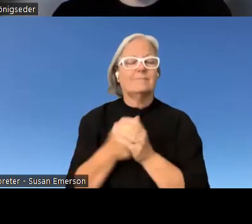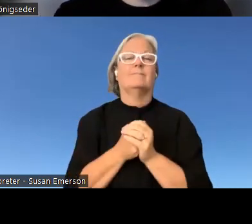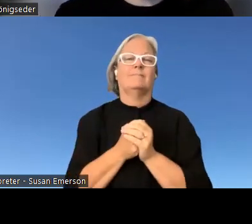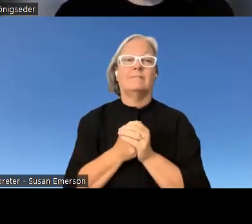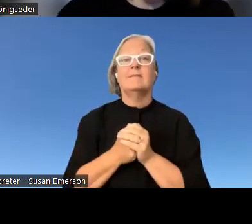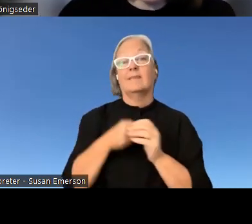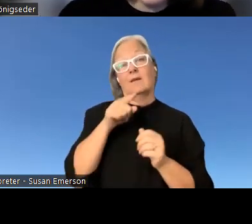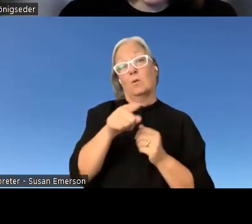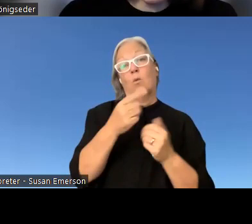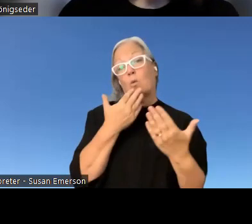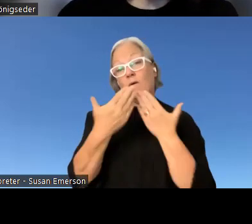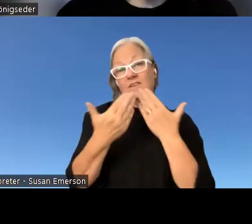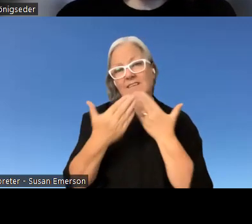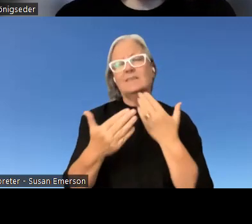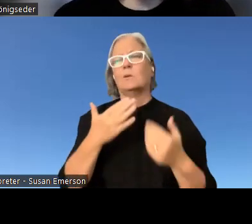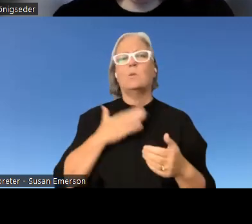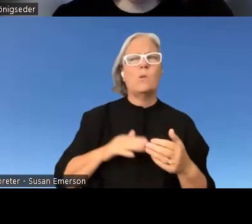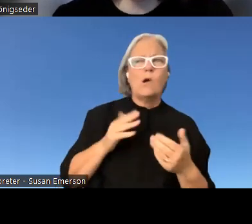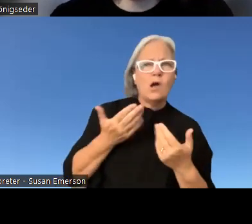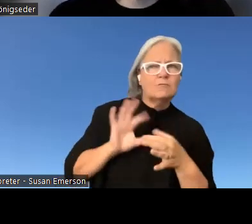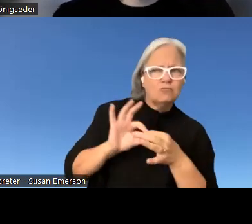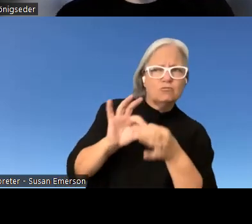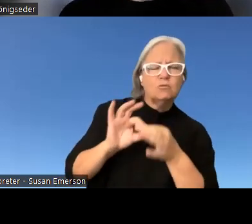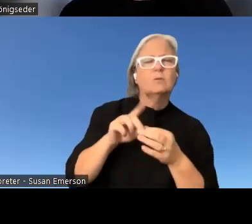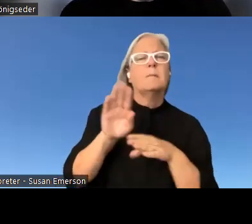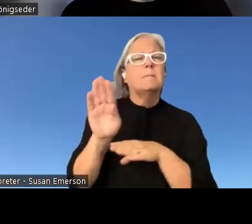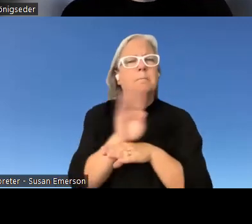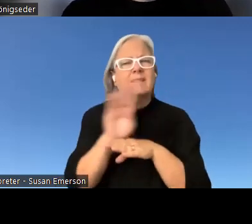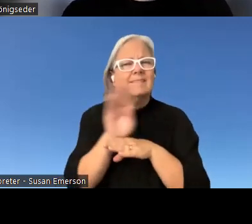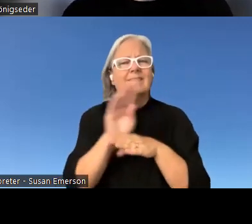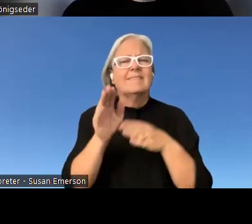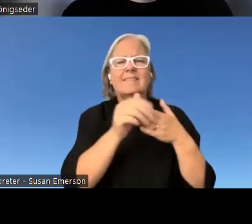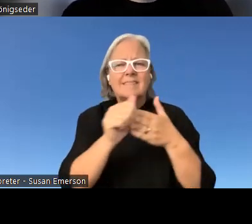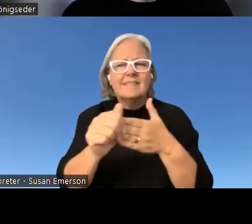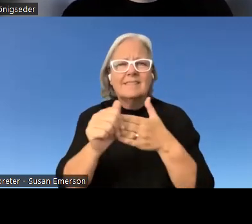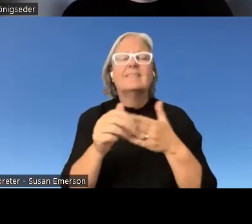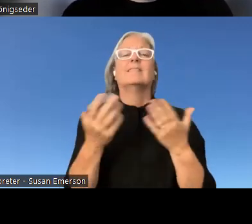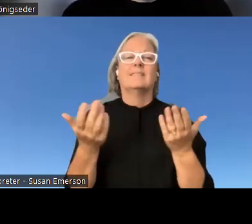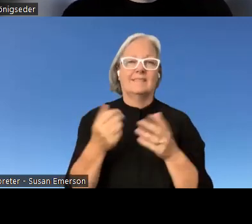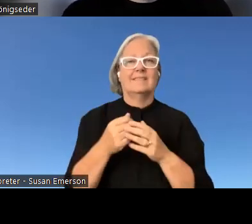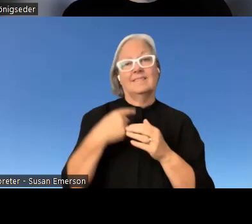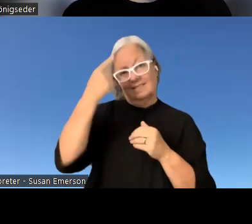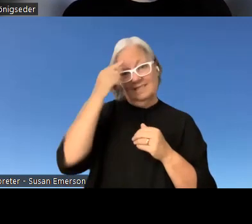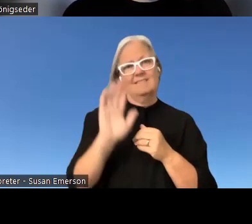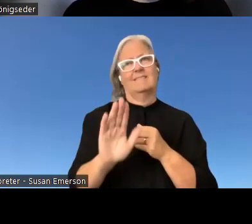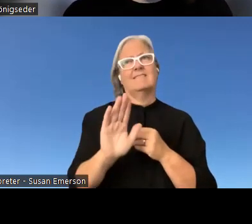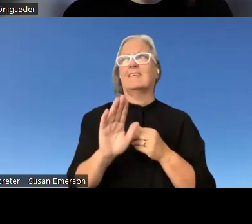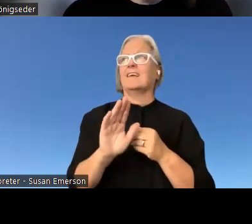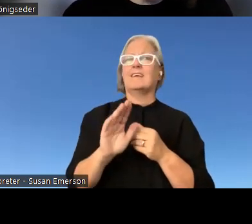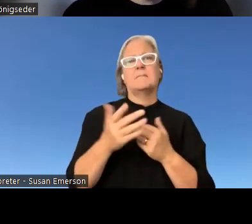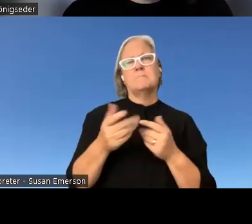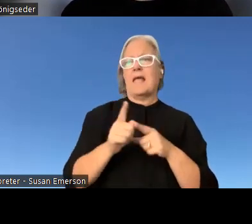to engage with business leaders, to really seeking to leverage the collective influence to the mutual benefit of business and persons